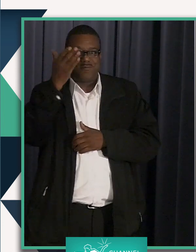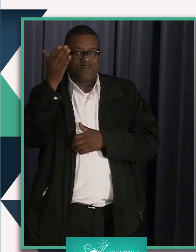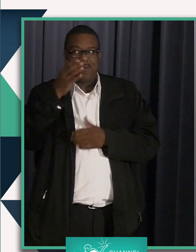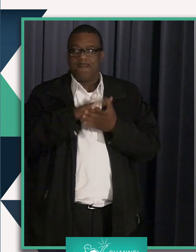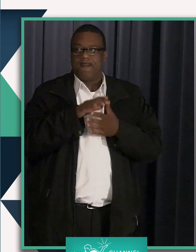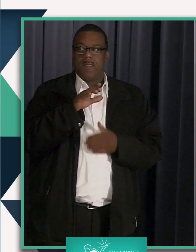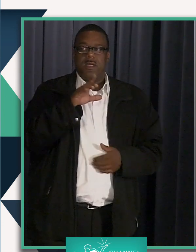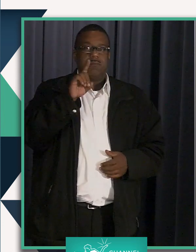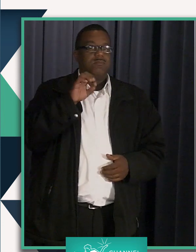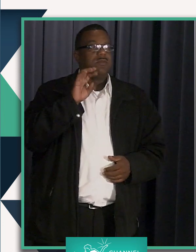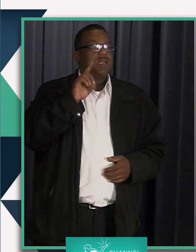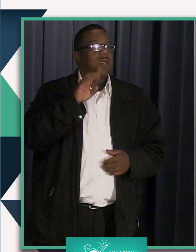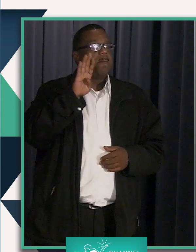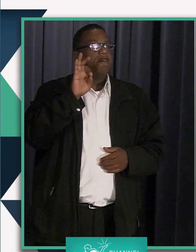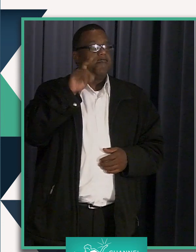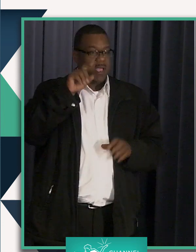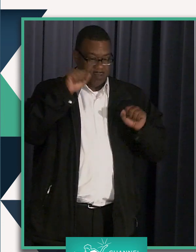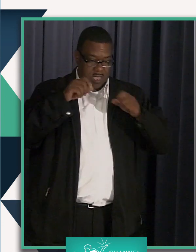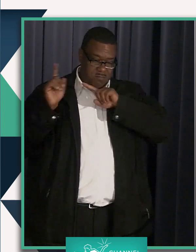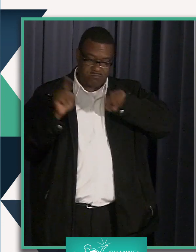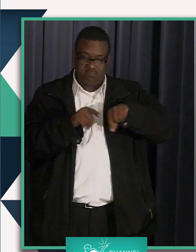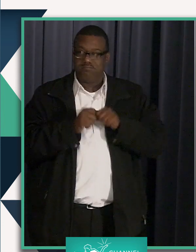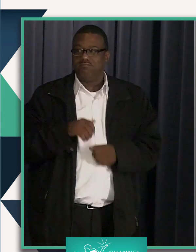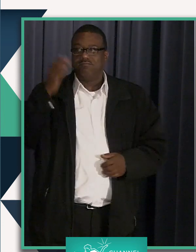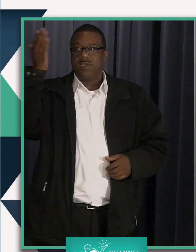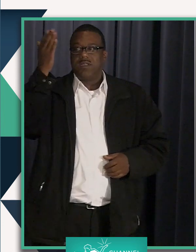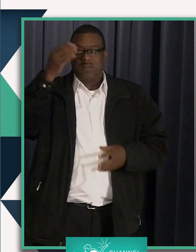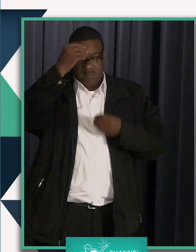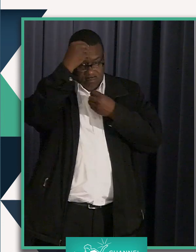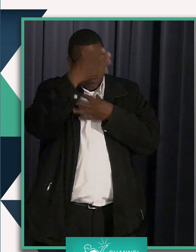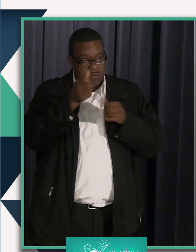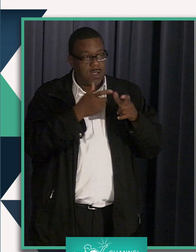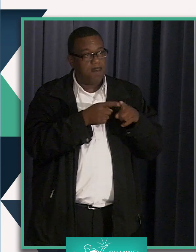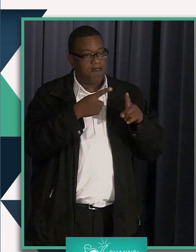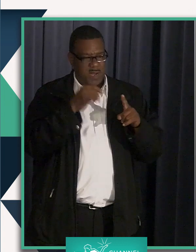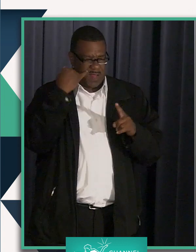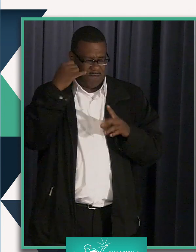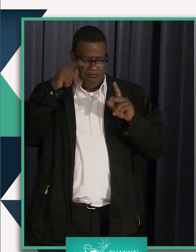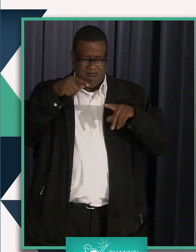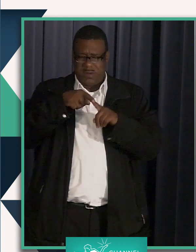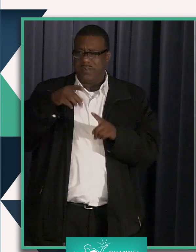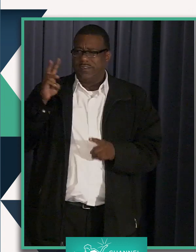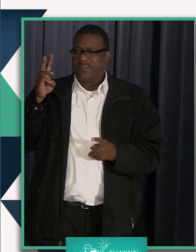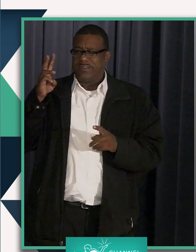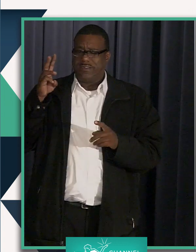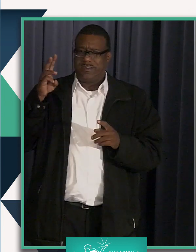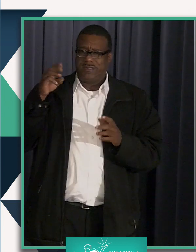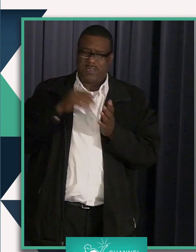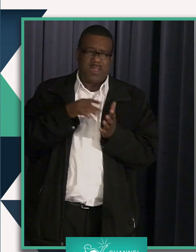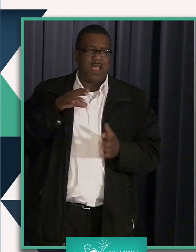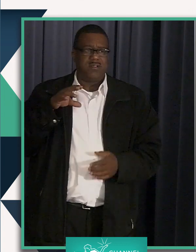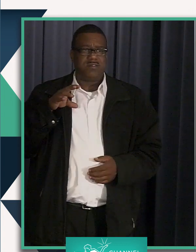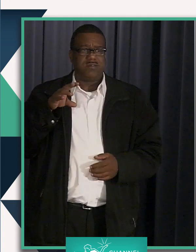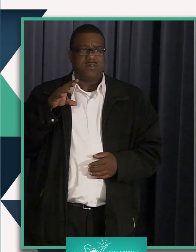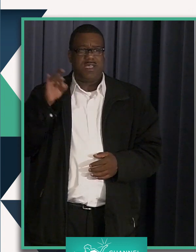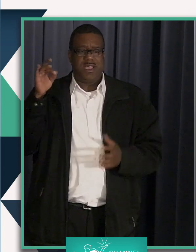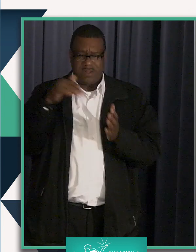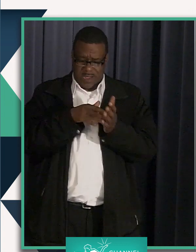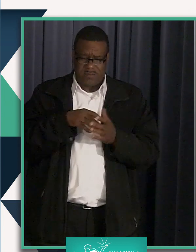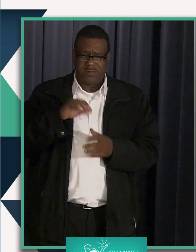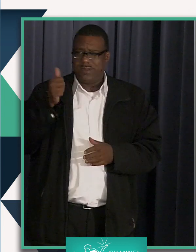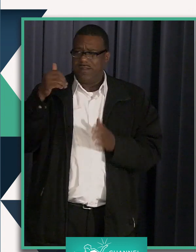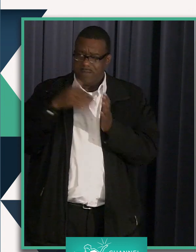bank could come in and talk about it. But if somebody's getting, $6,000, $8,000, $10,000 they wouldn't otherwise get, they say,